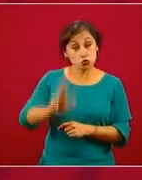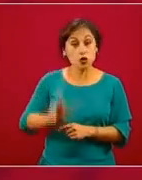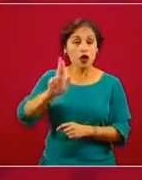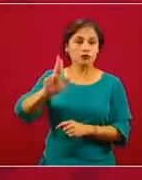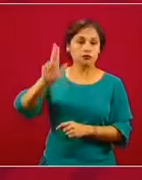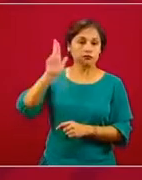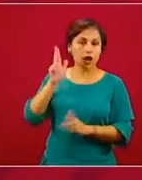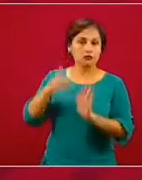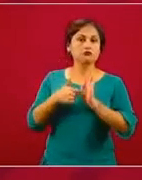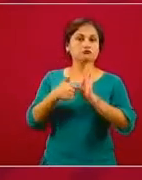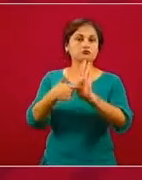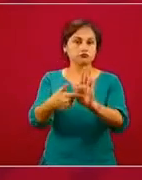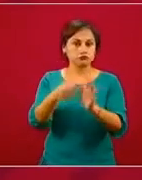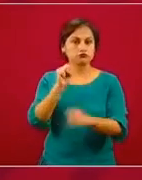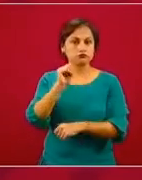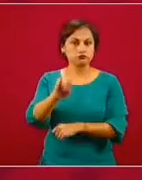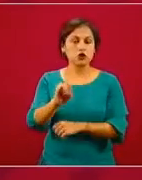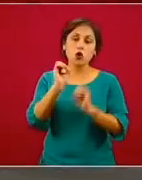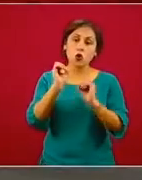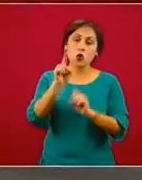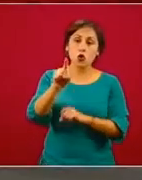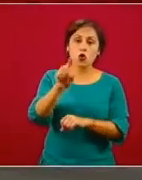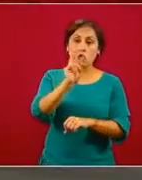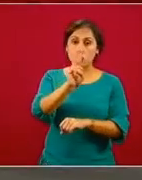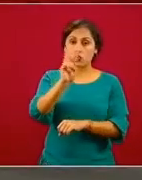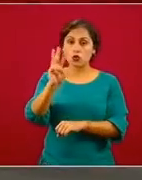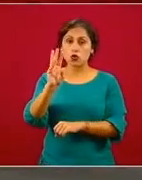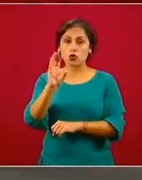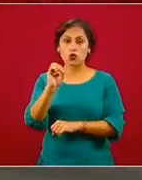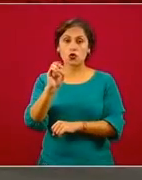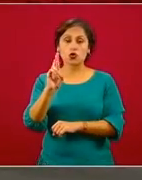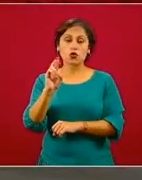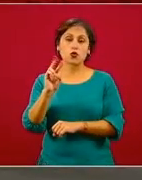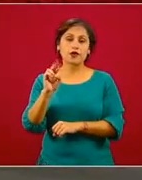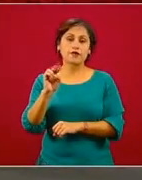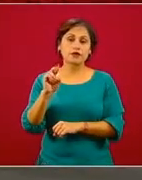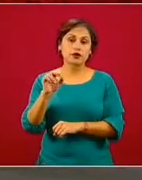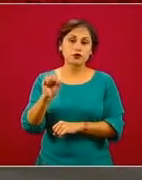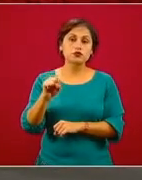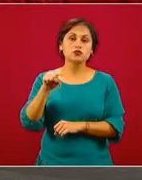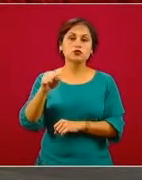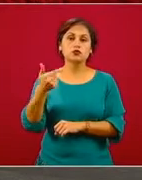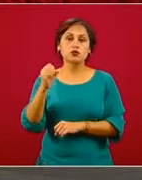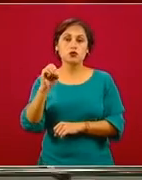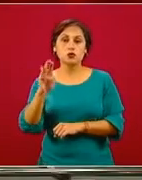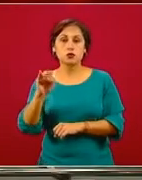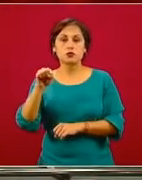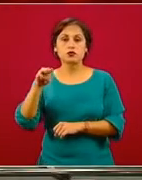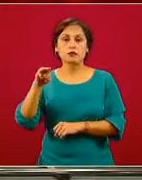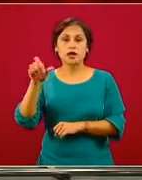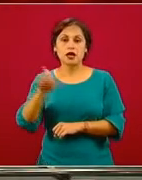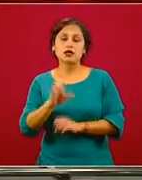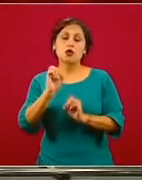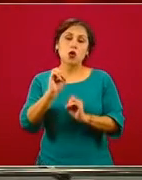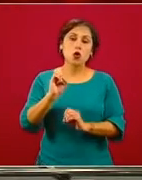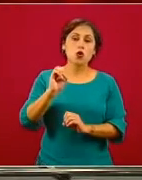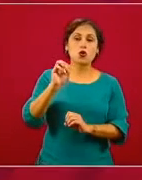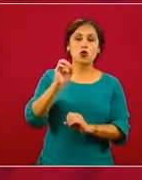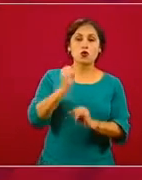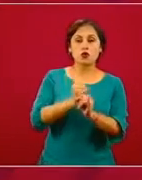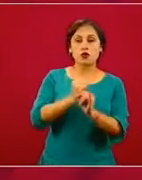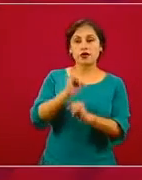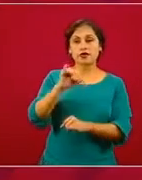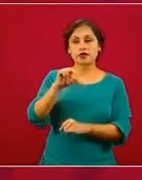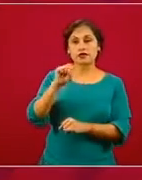medical protection equipment is being distributed to which hospitals and to which areas in the country? Yes, we have a weekly report, usually